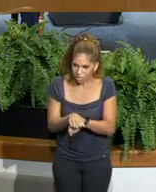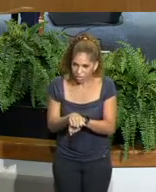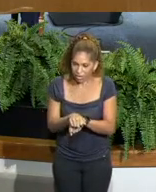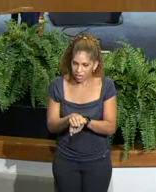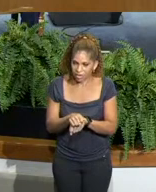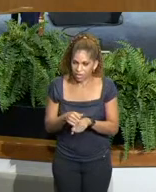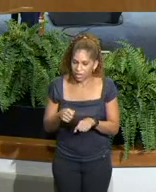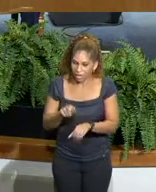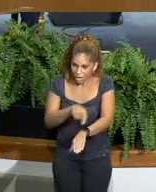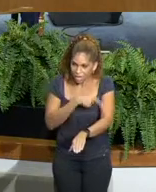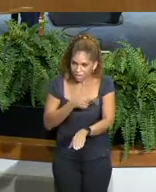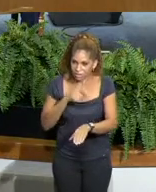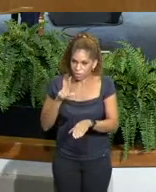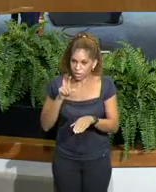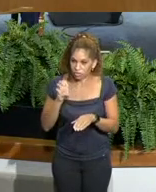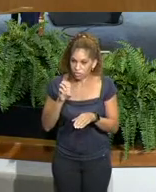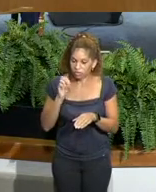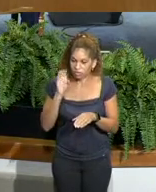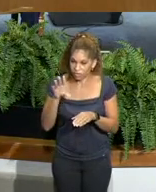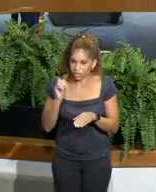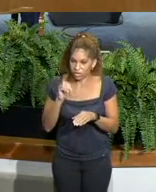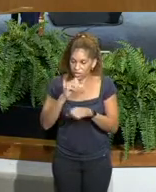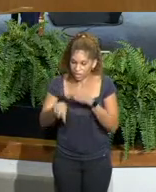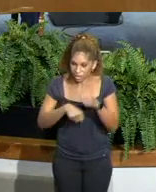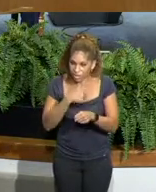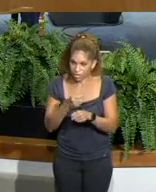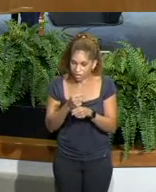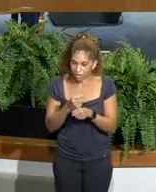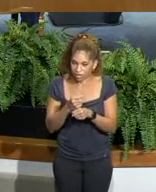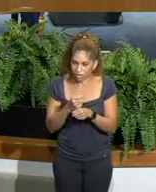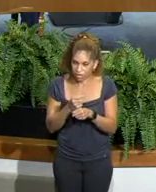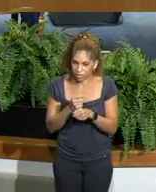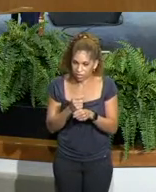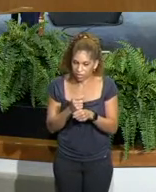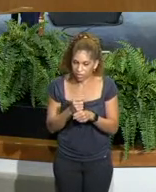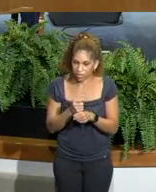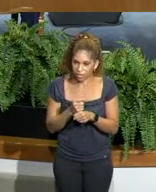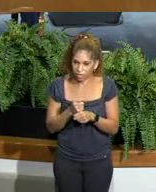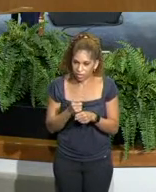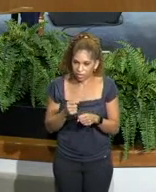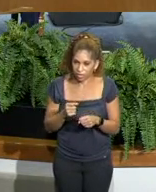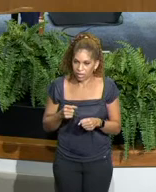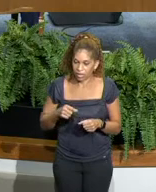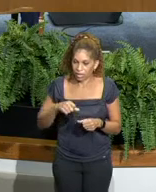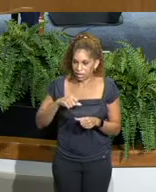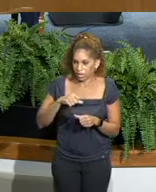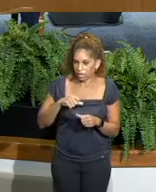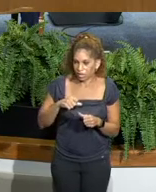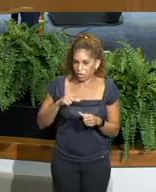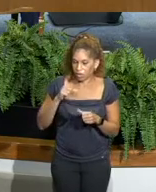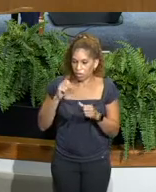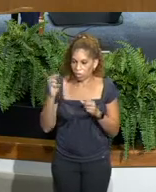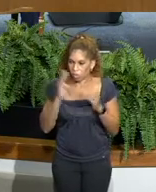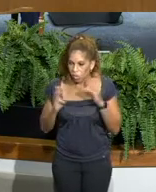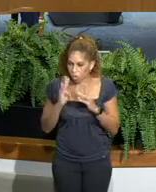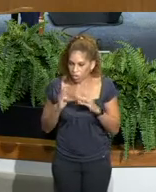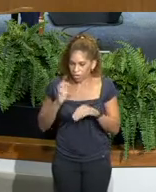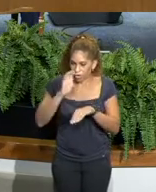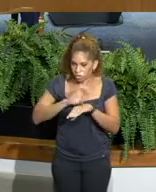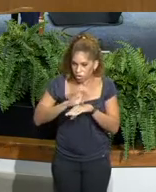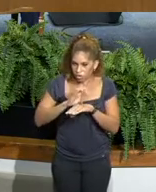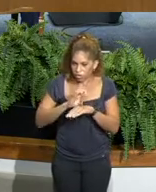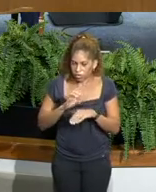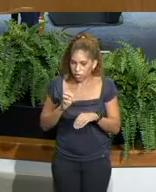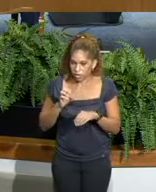Too much of the church compromised. There was a civil war in the church before there was a civil war in the nation. The church